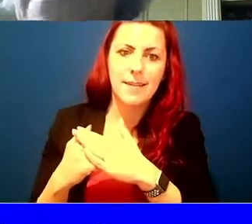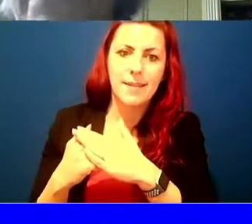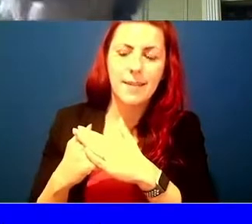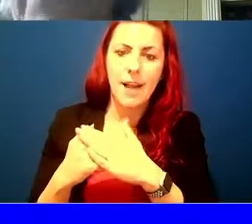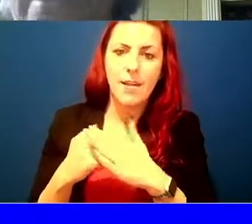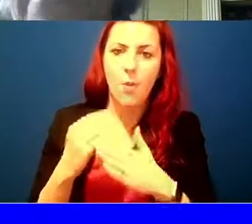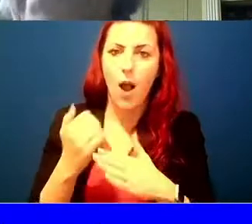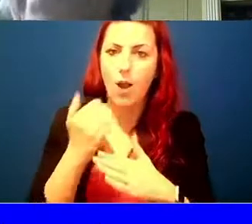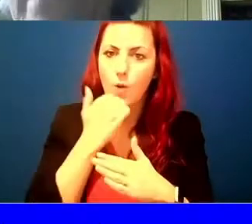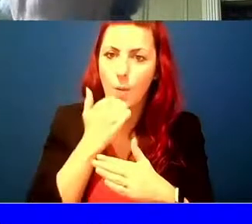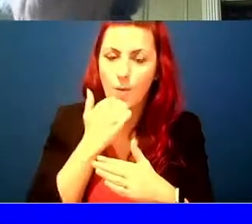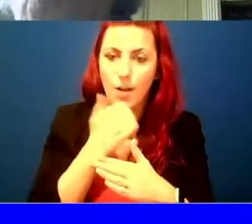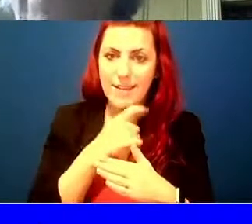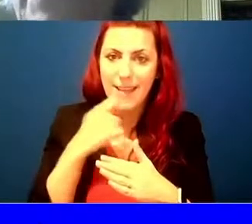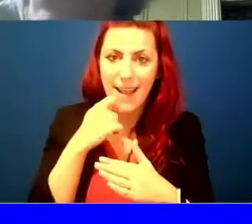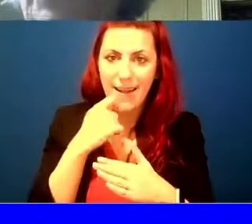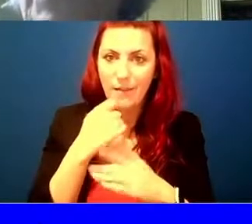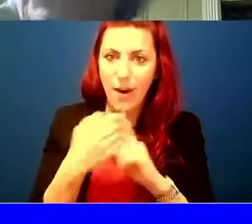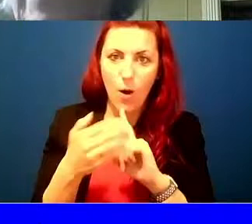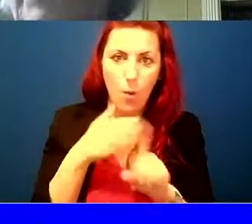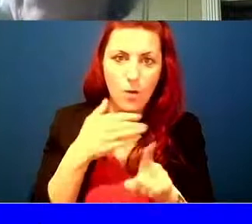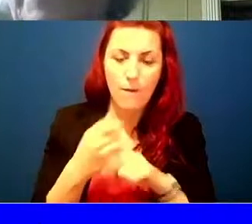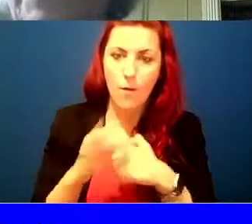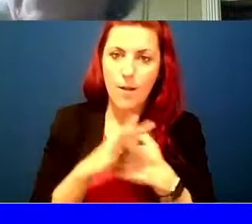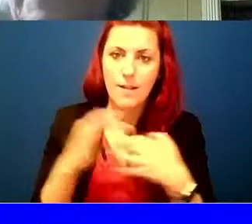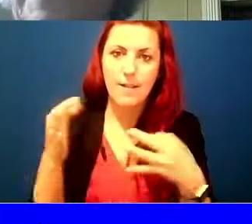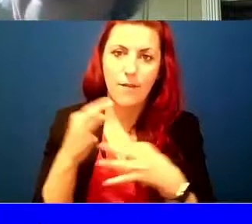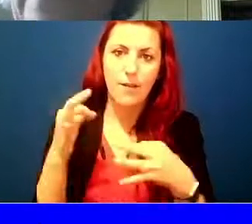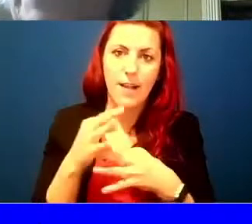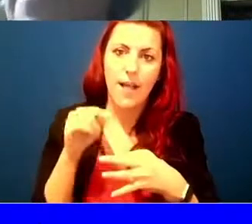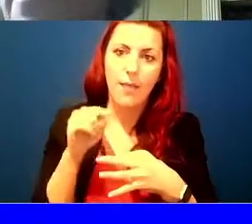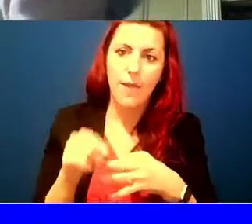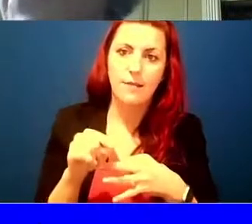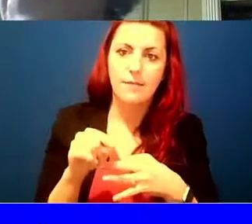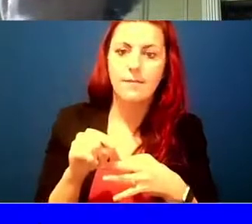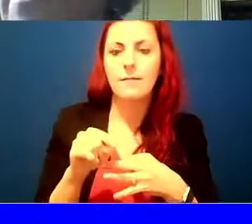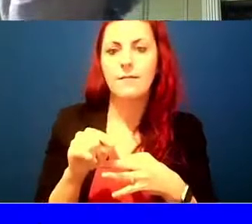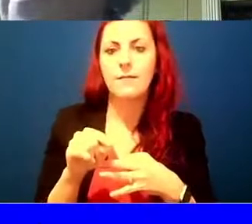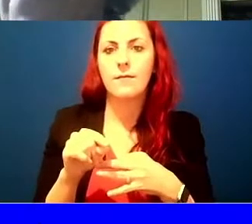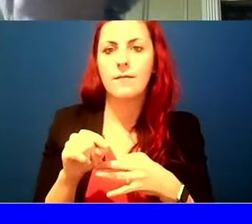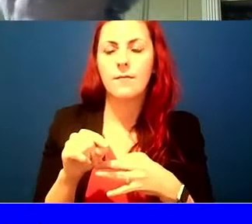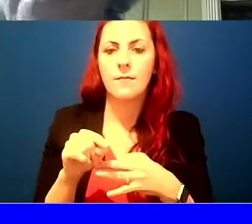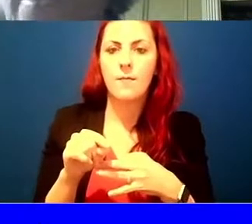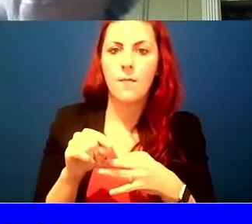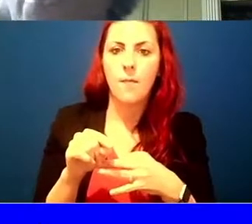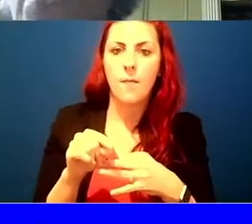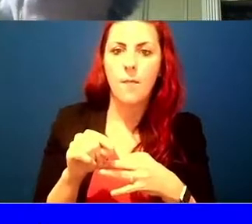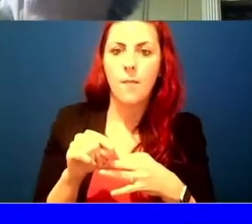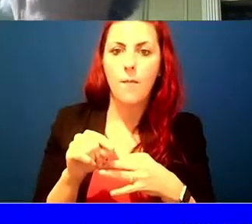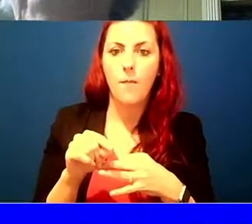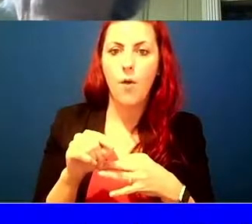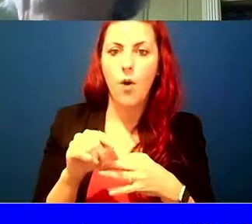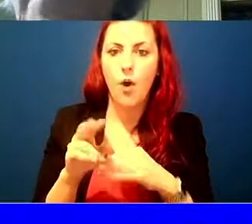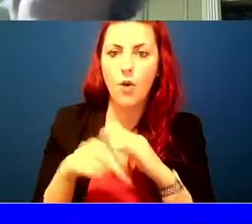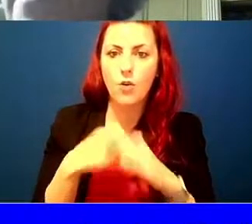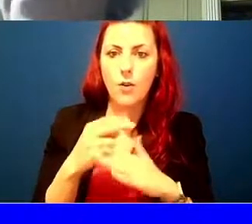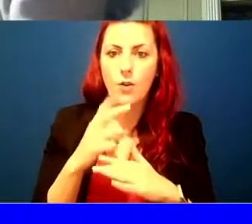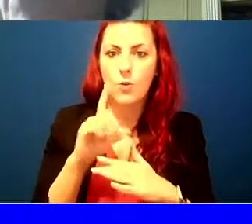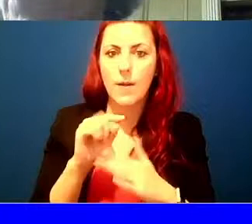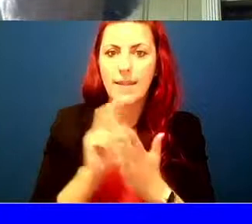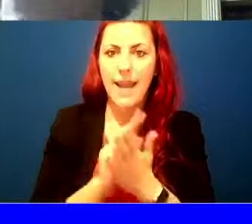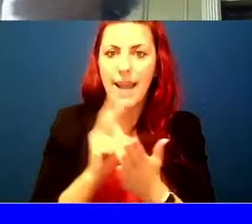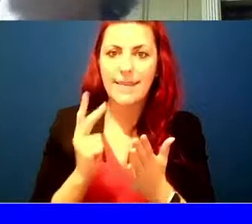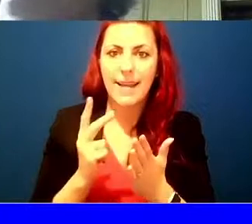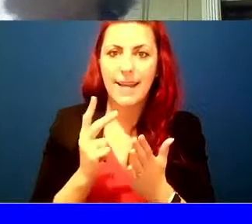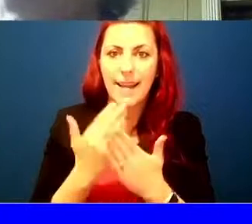context, and that offence under the 2018 Act doesn't cover it. So if we could look then at